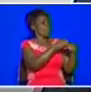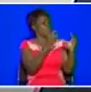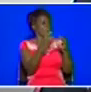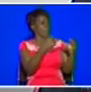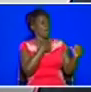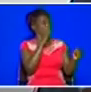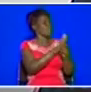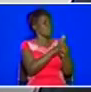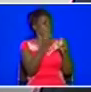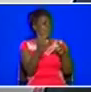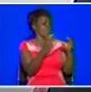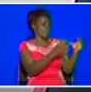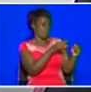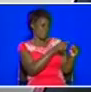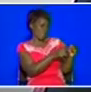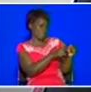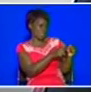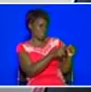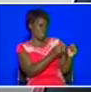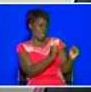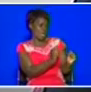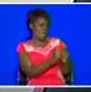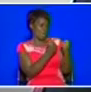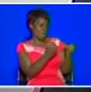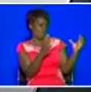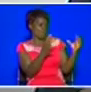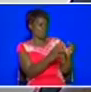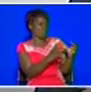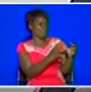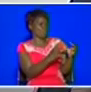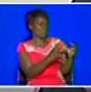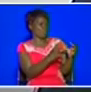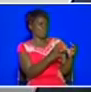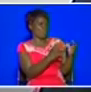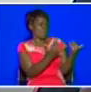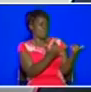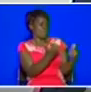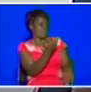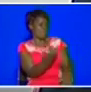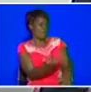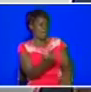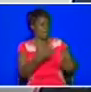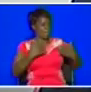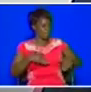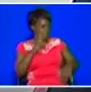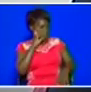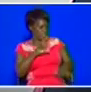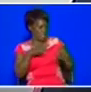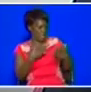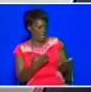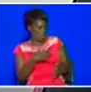have many groups. So that document was done by a group which young people who are trying to look at how they